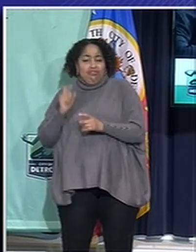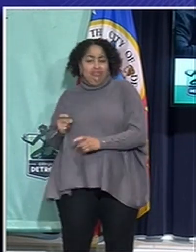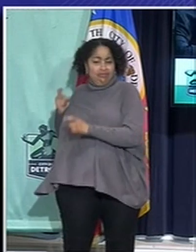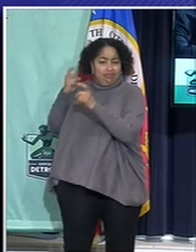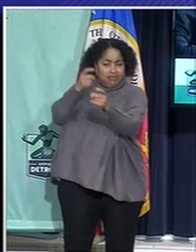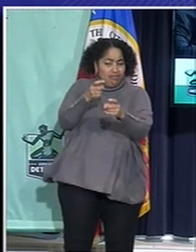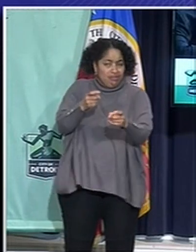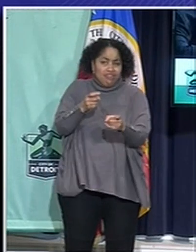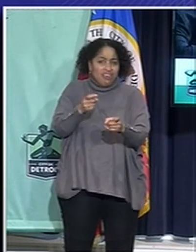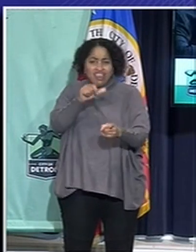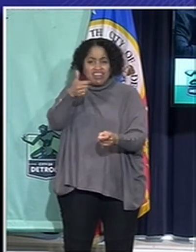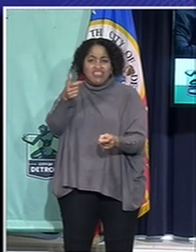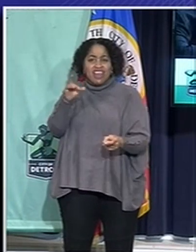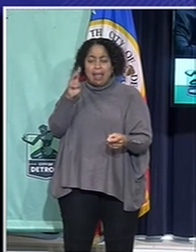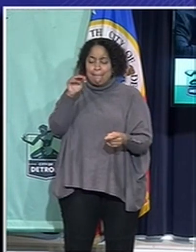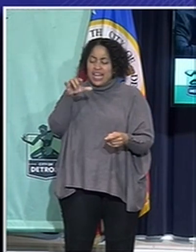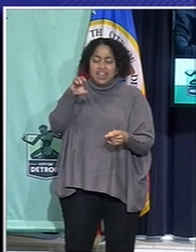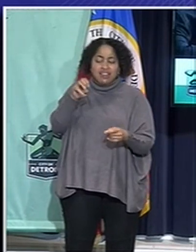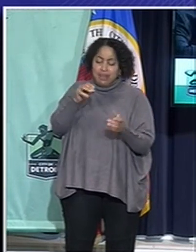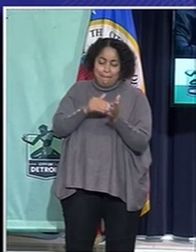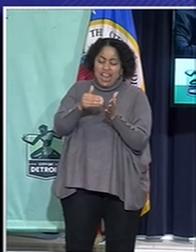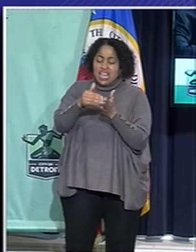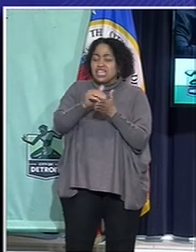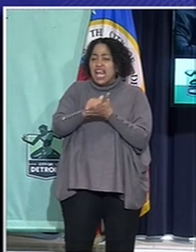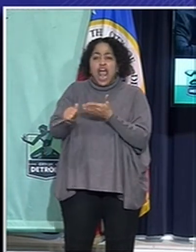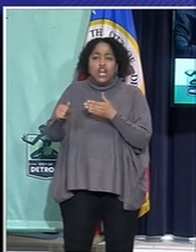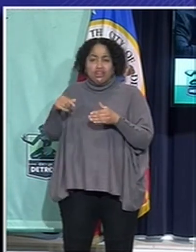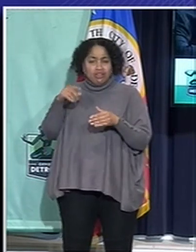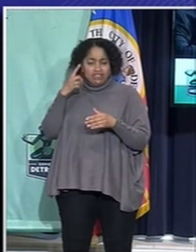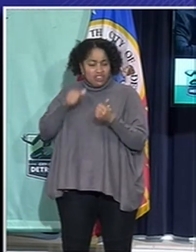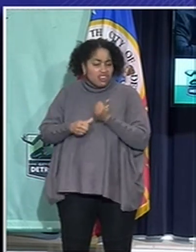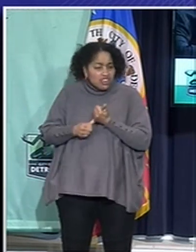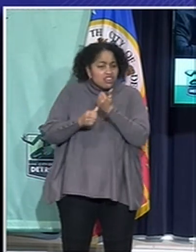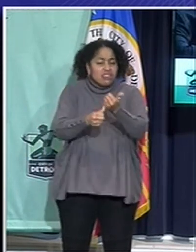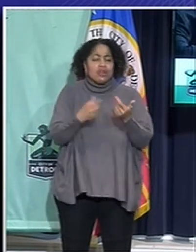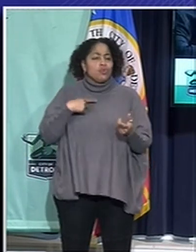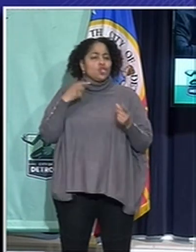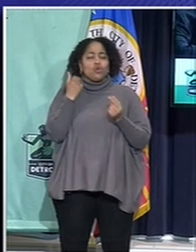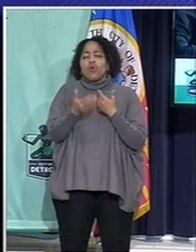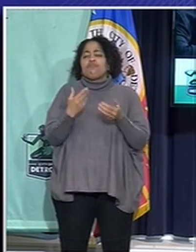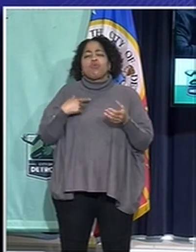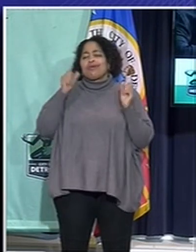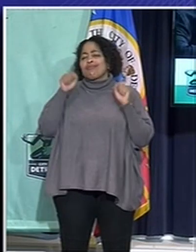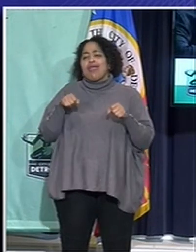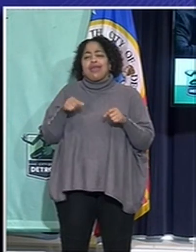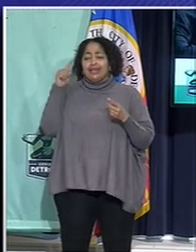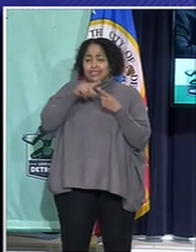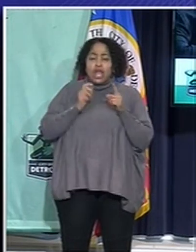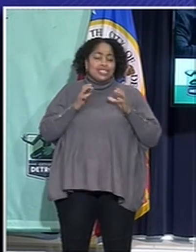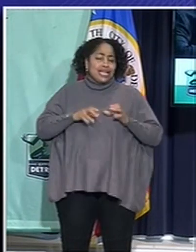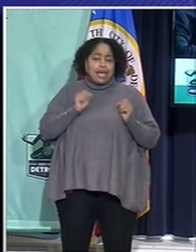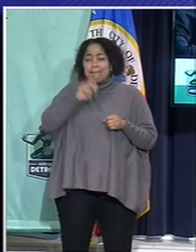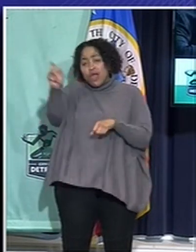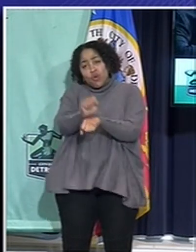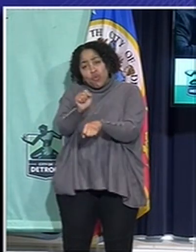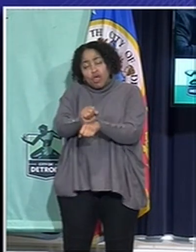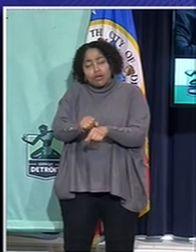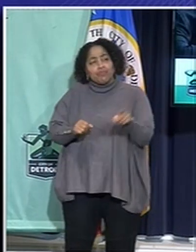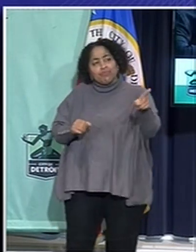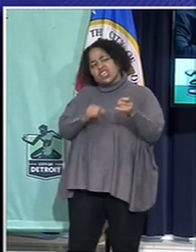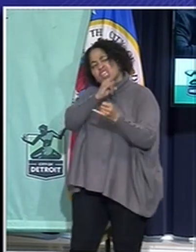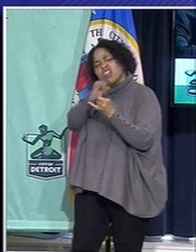we're going to do whatever it takes to protect our citizens until people get back to work. Okay, and last question from